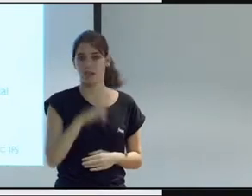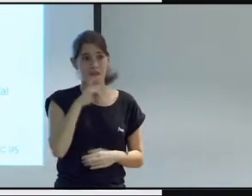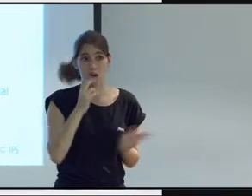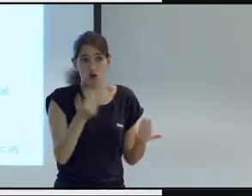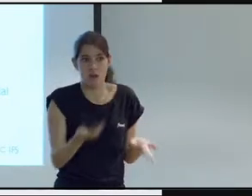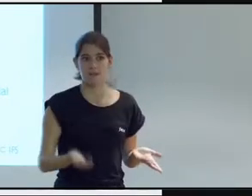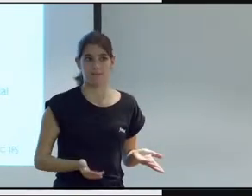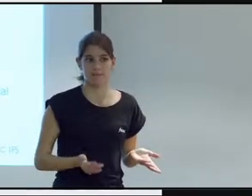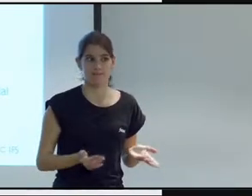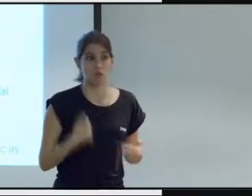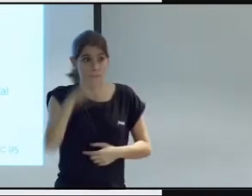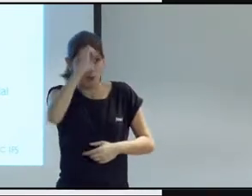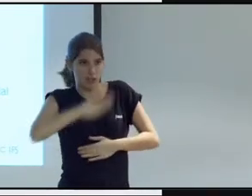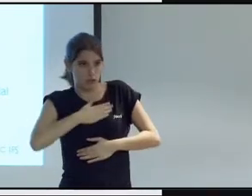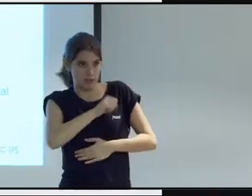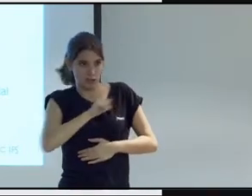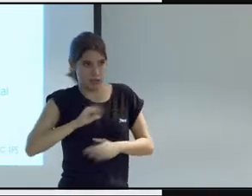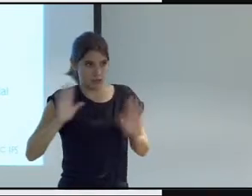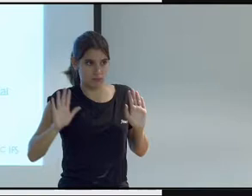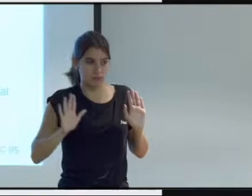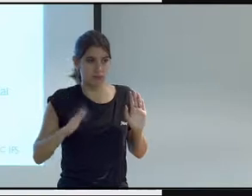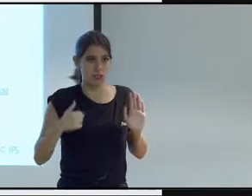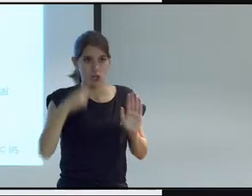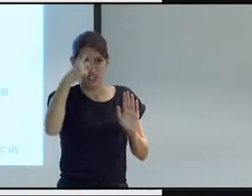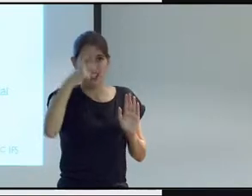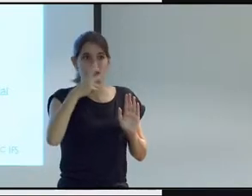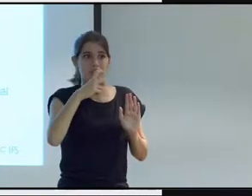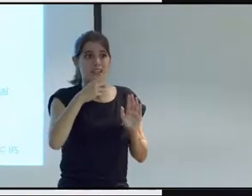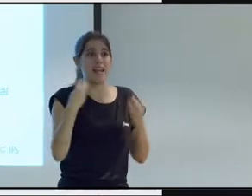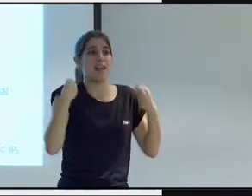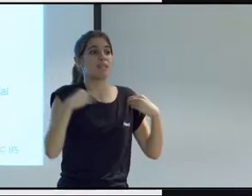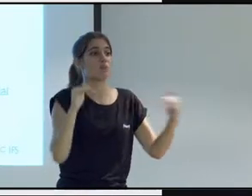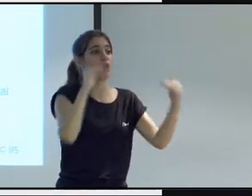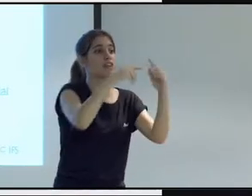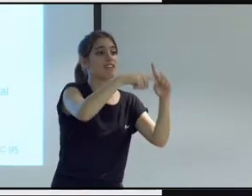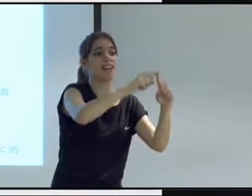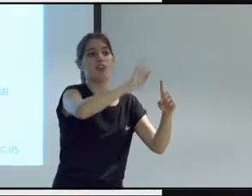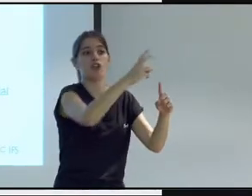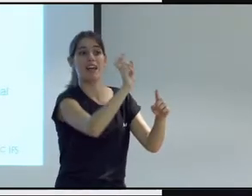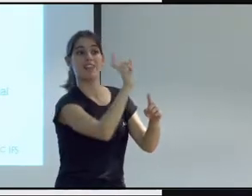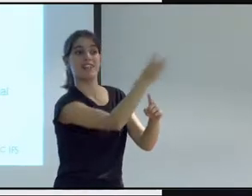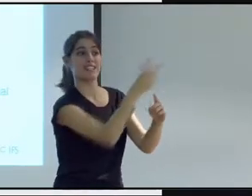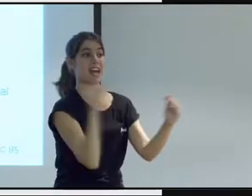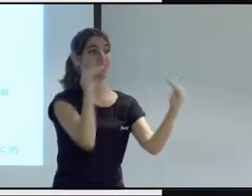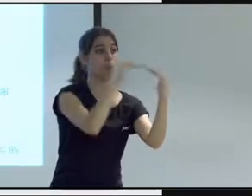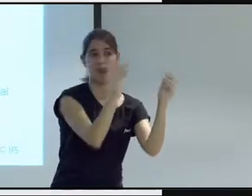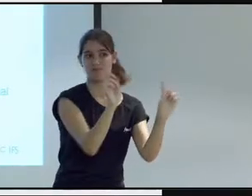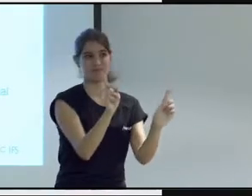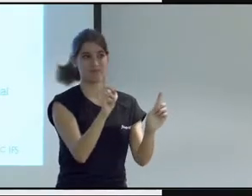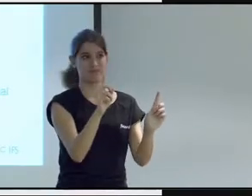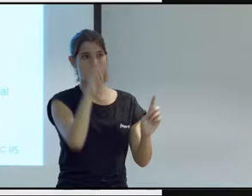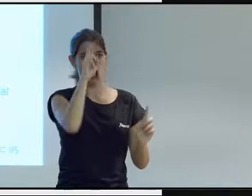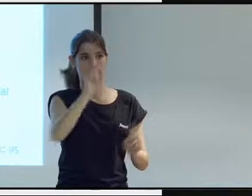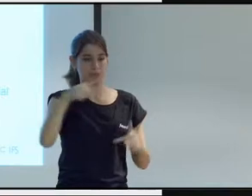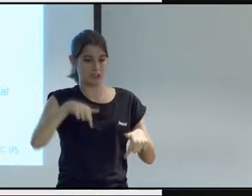this is not socially evaluable. One cannot evaluate that socially. So one doesn't think that